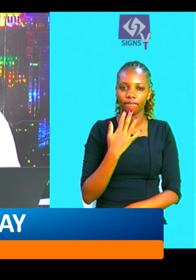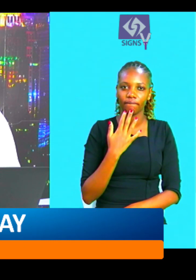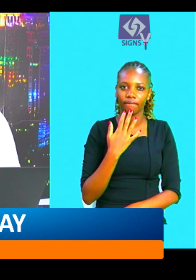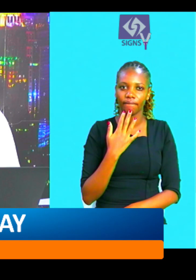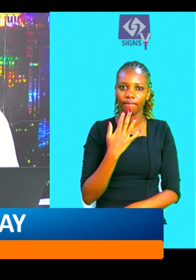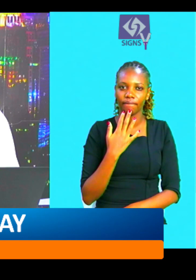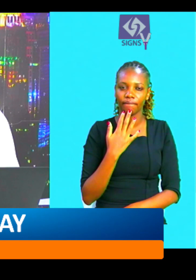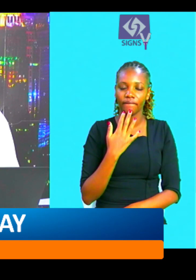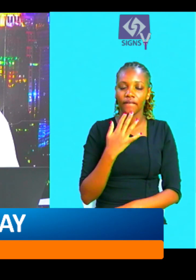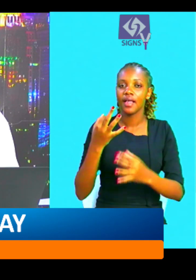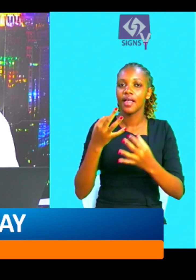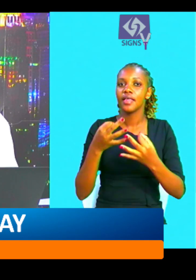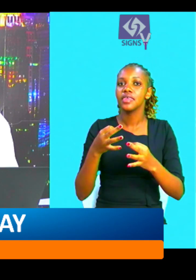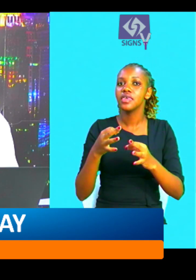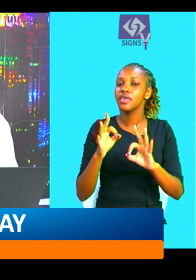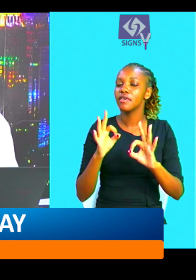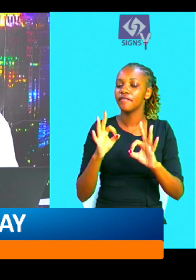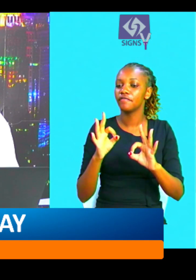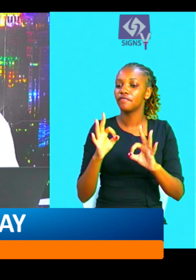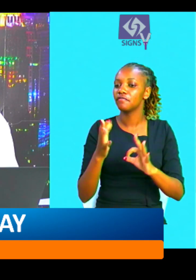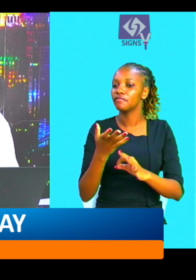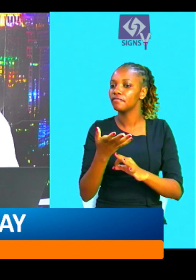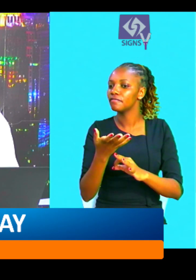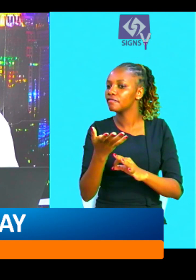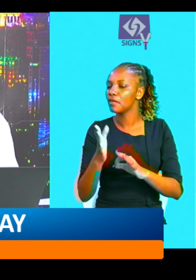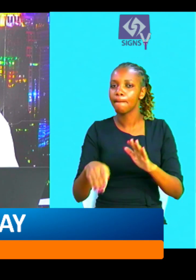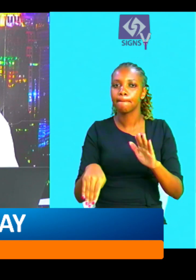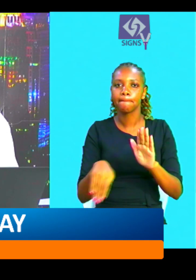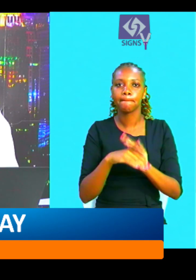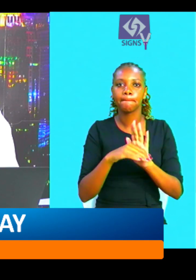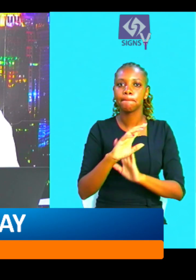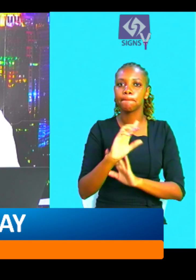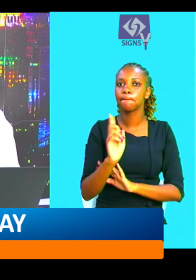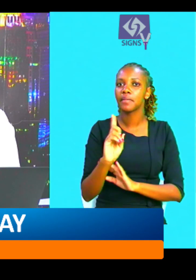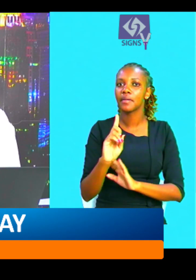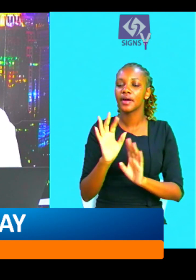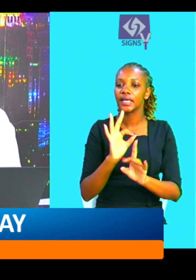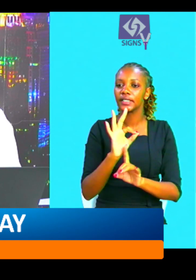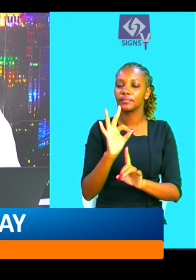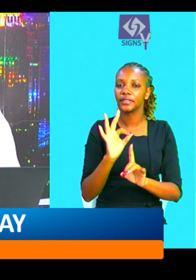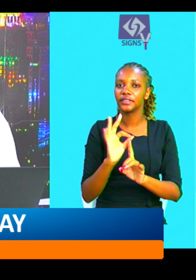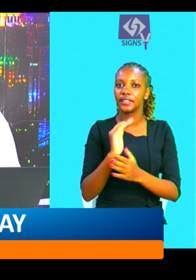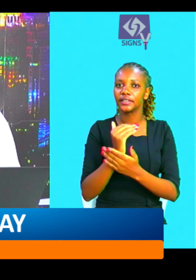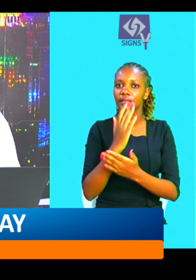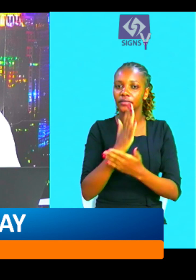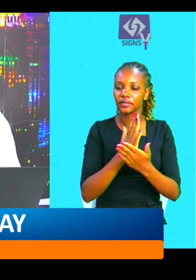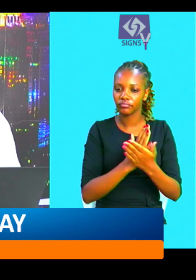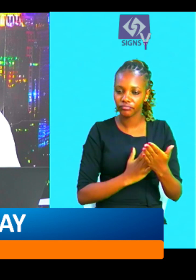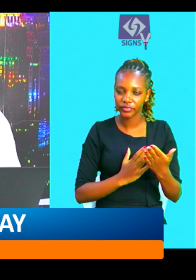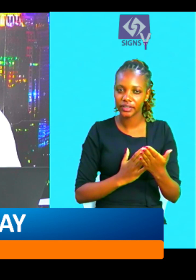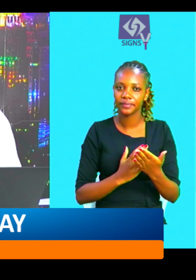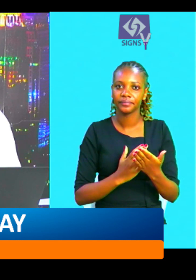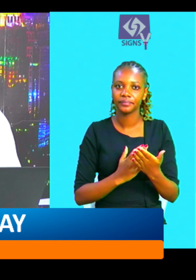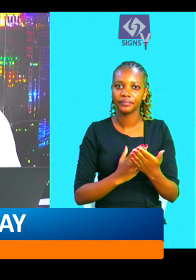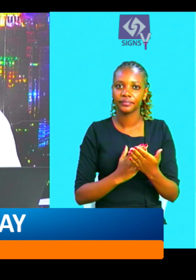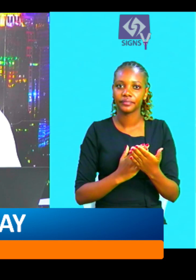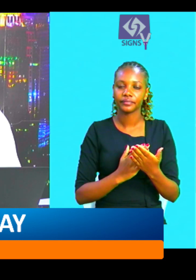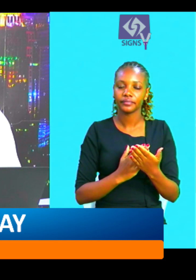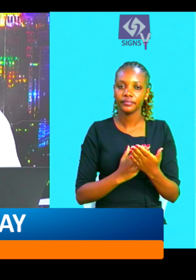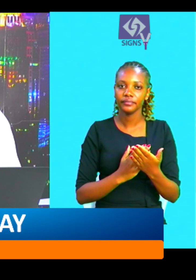bank and we have never banked them. This week, the hearing of the